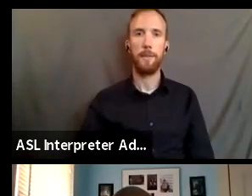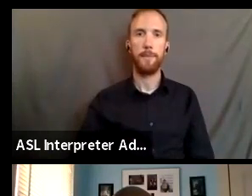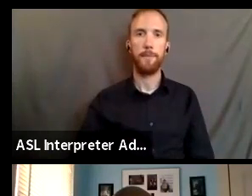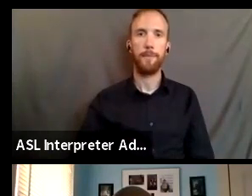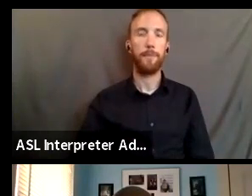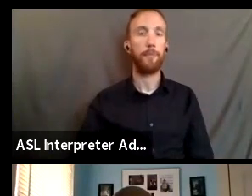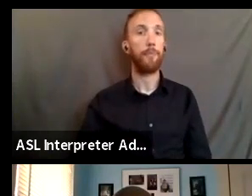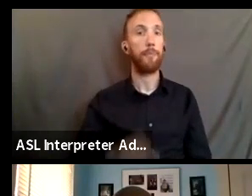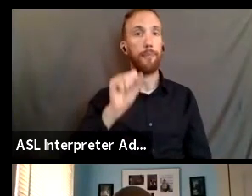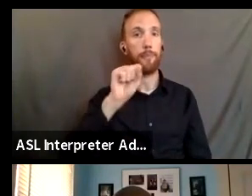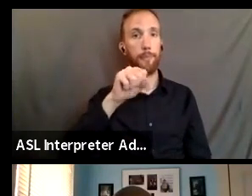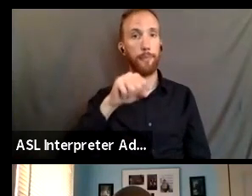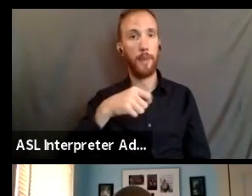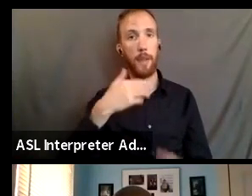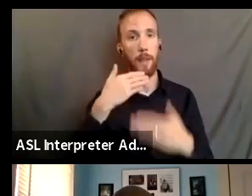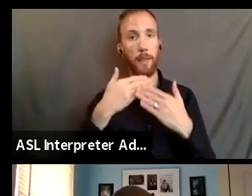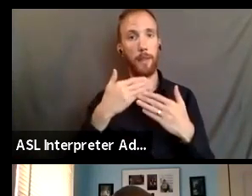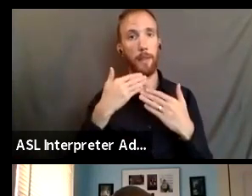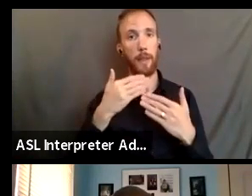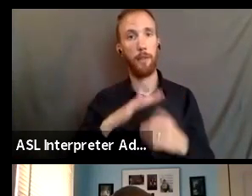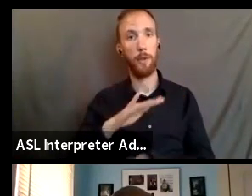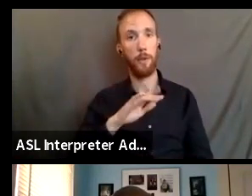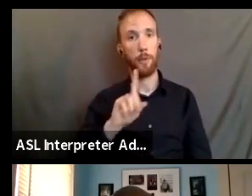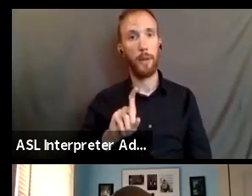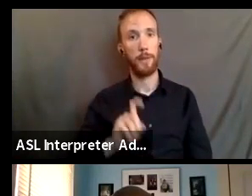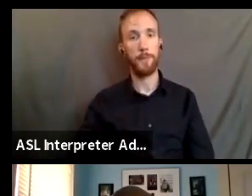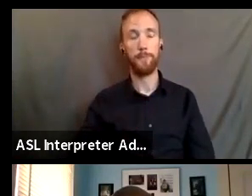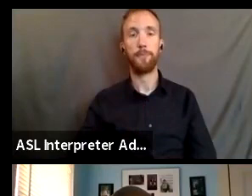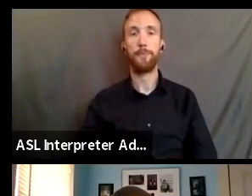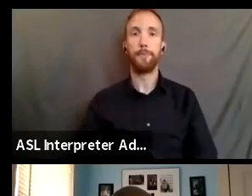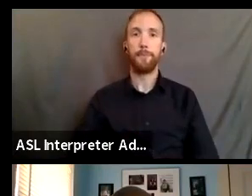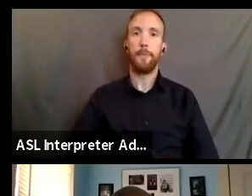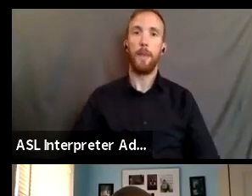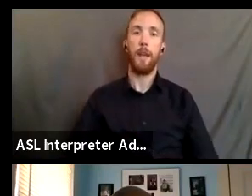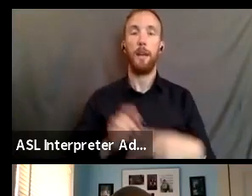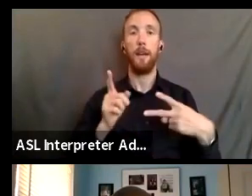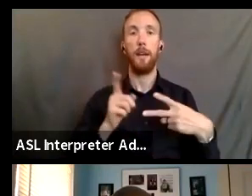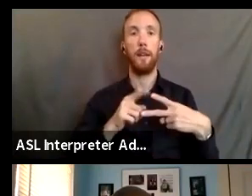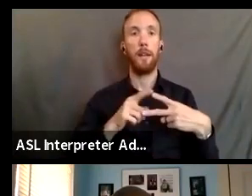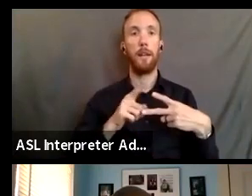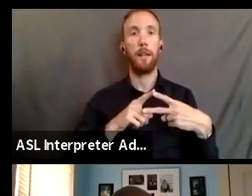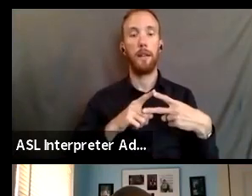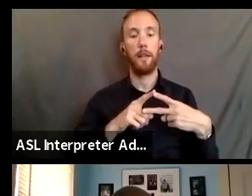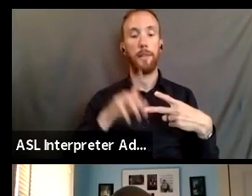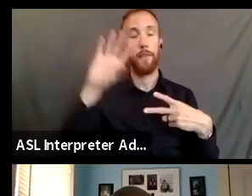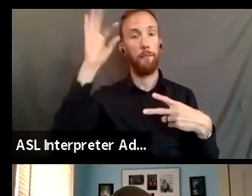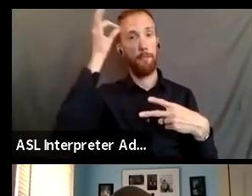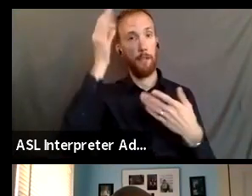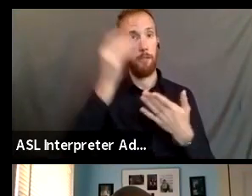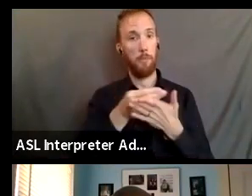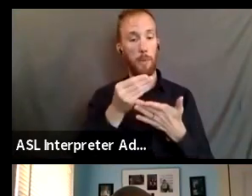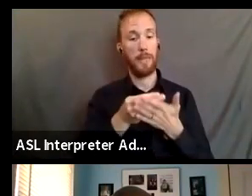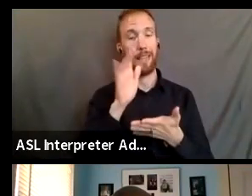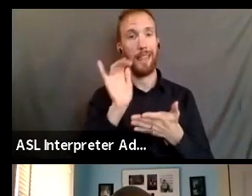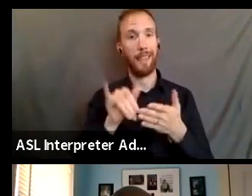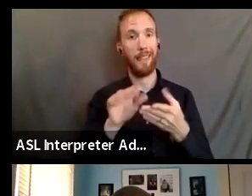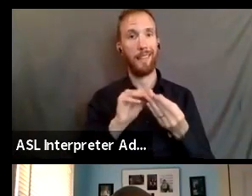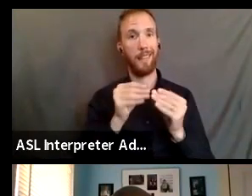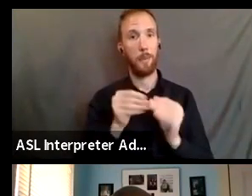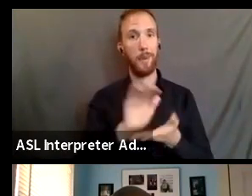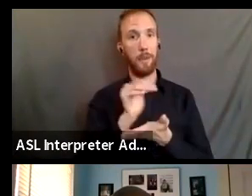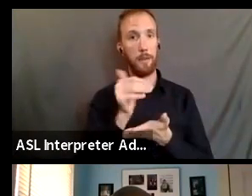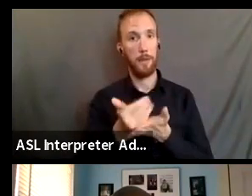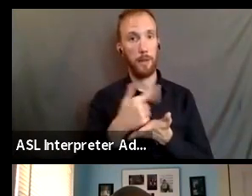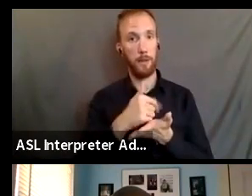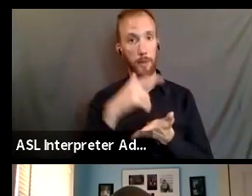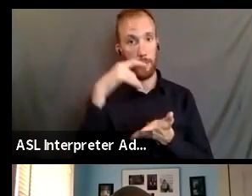yes thank you for the questions um so in terms of the assumed amount for the federal funding um because we're working with what